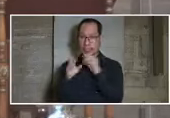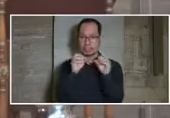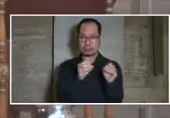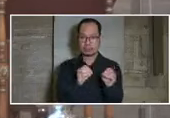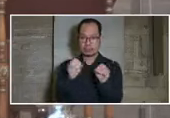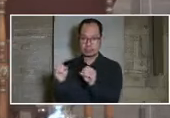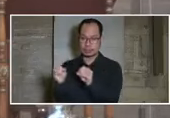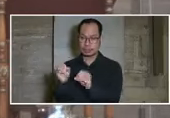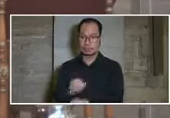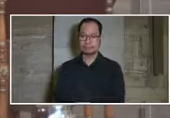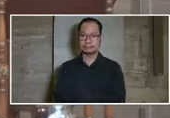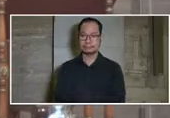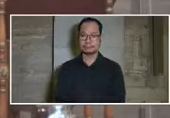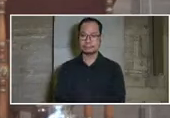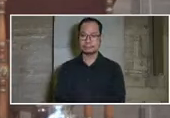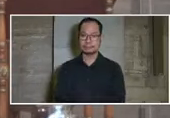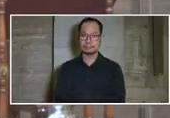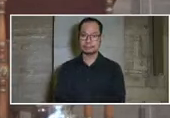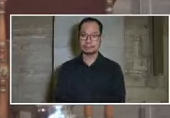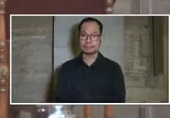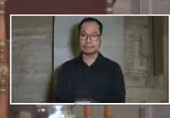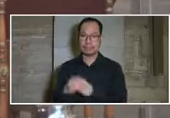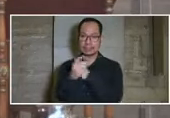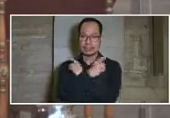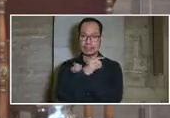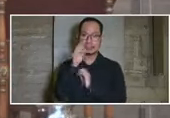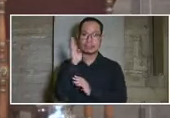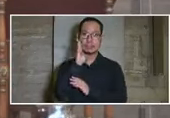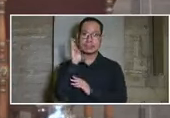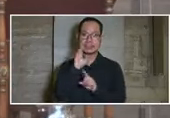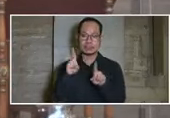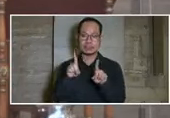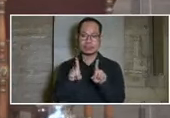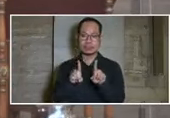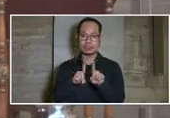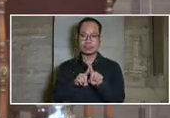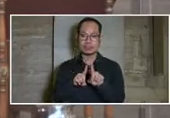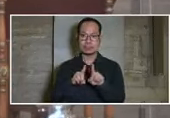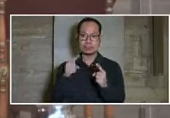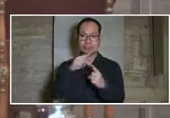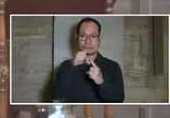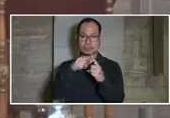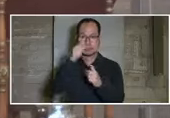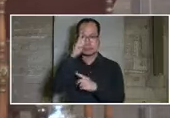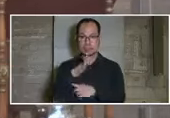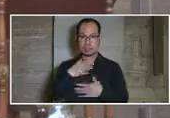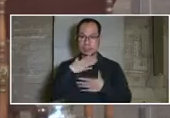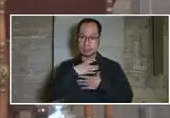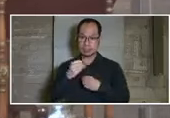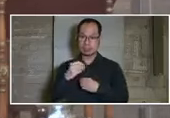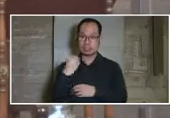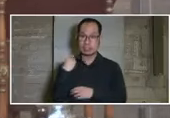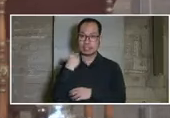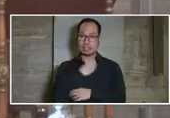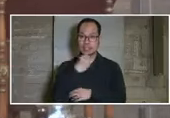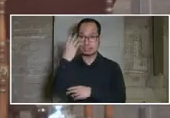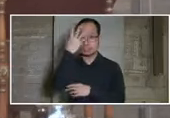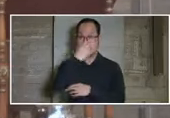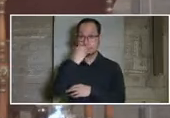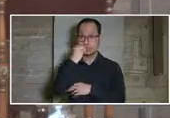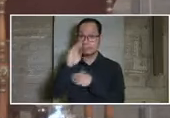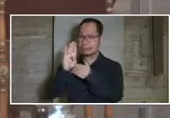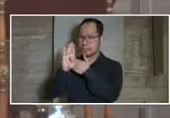order. And my dear brothers and sisters, when God wants our beauty